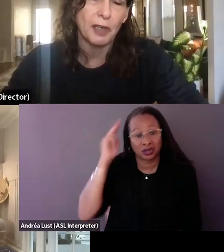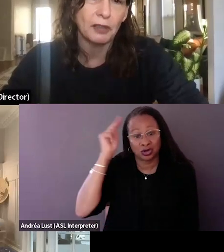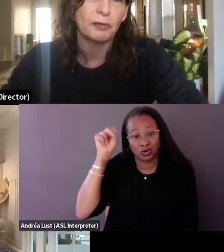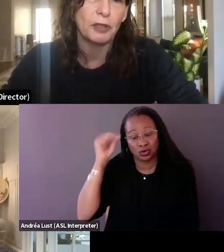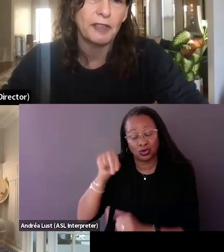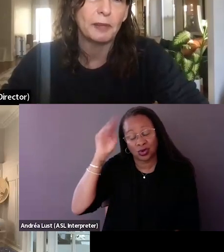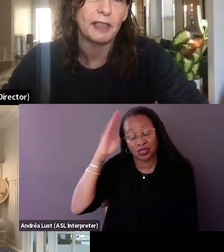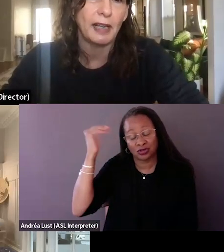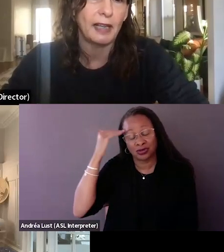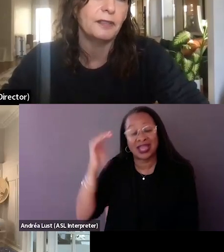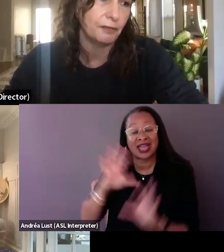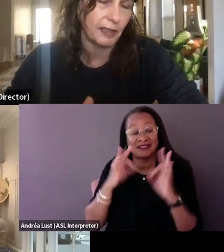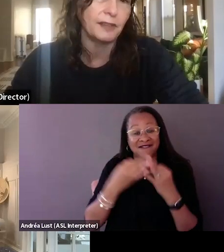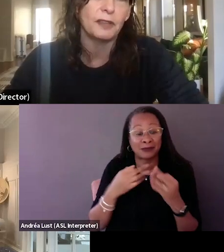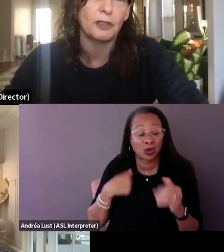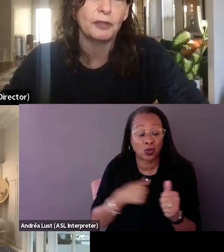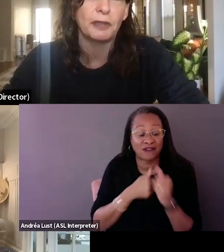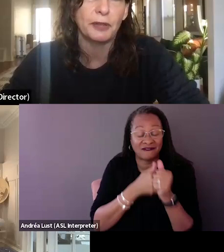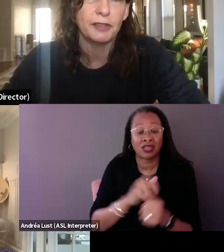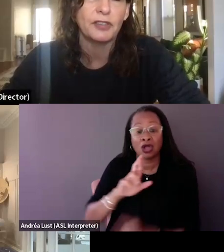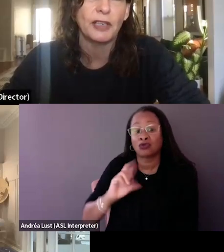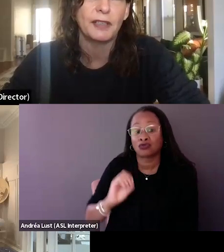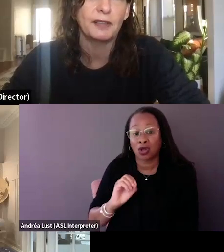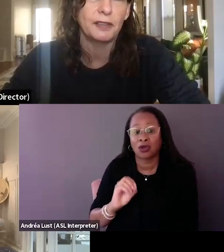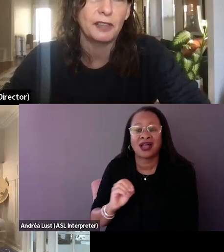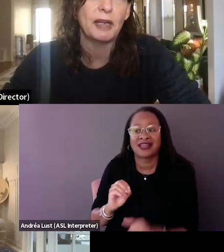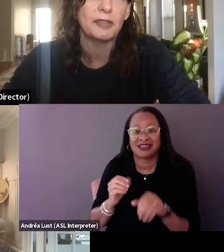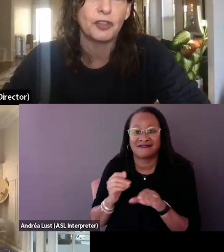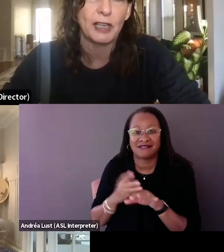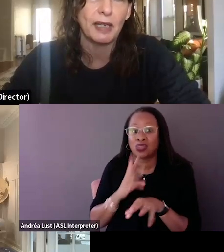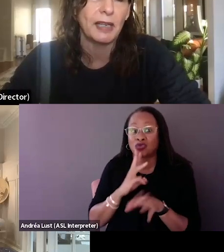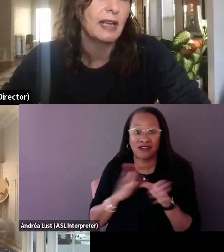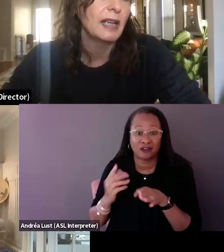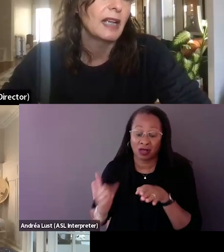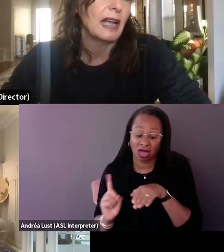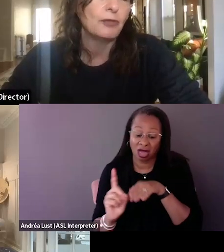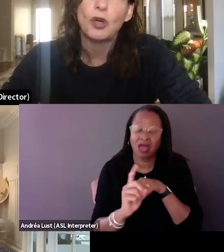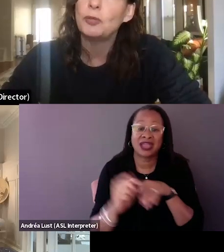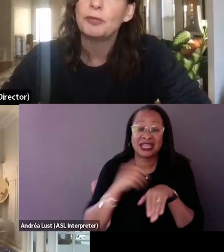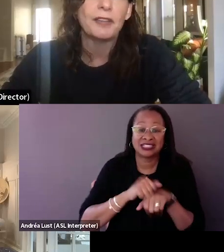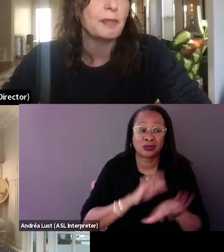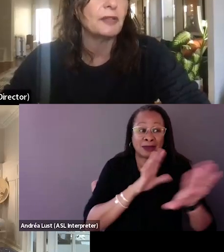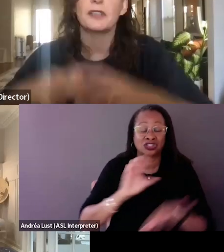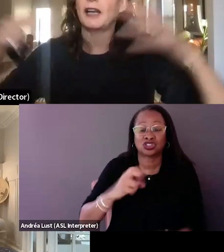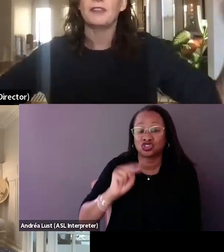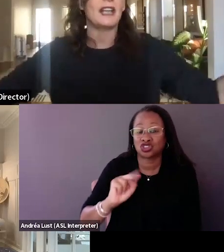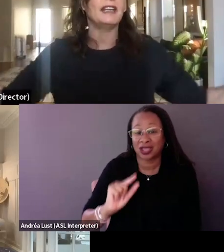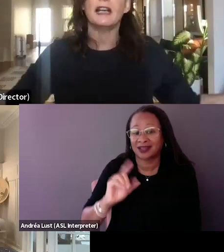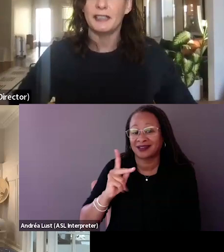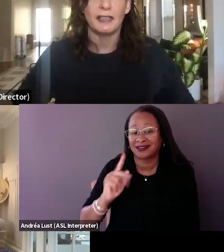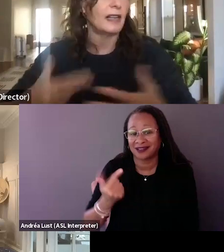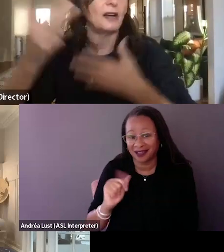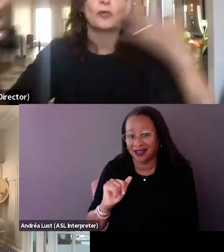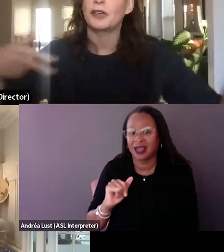who we follow, the Roh family, had fled over the river into China, into the mountains of Chiangbai, had roamed around the mountains, not having